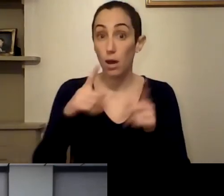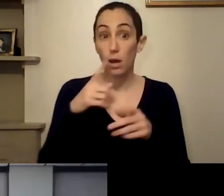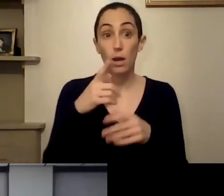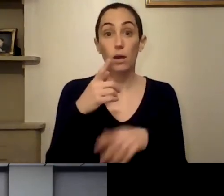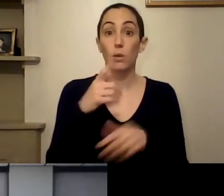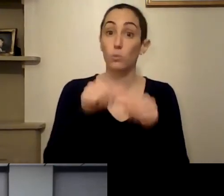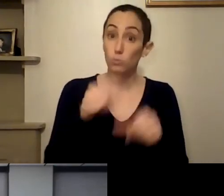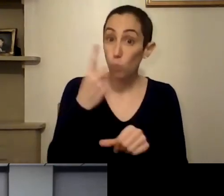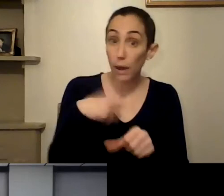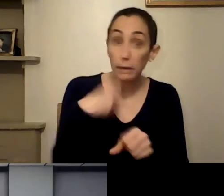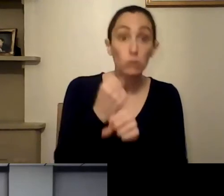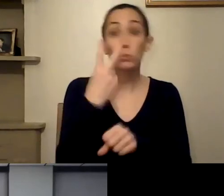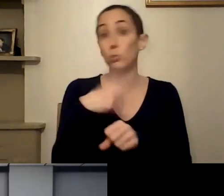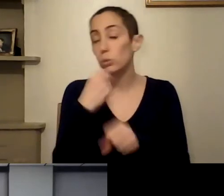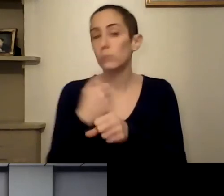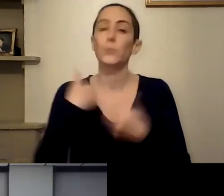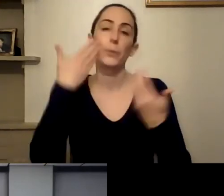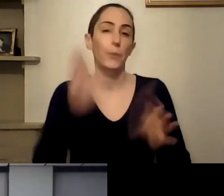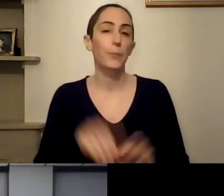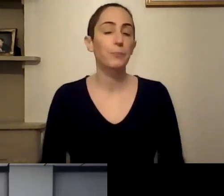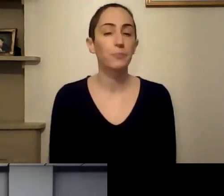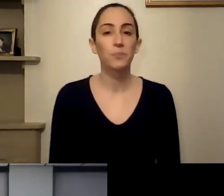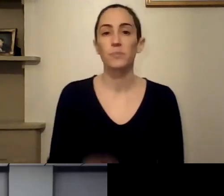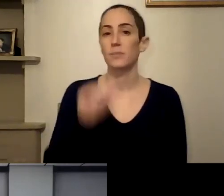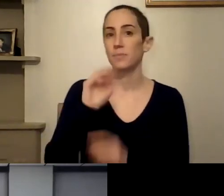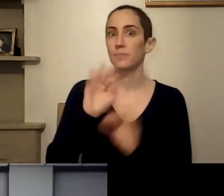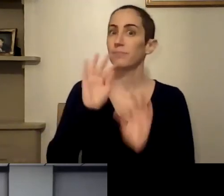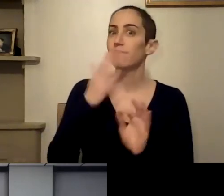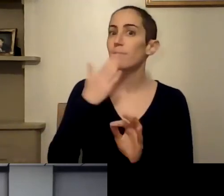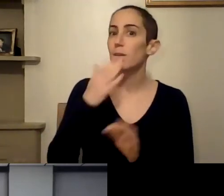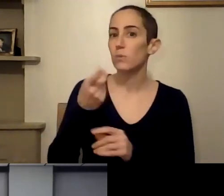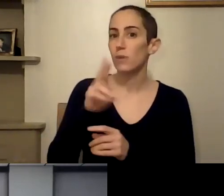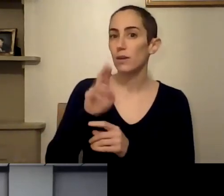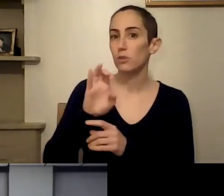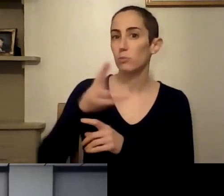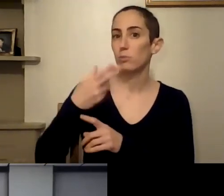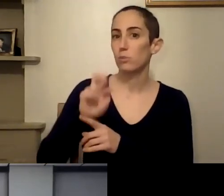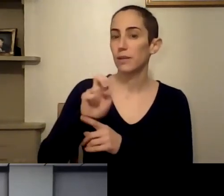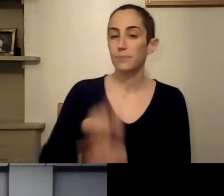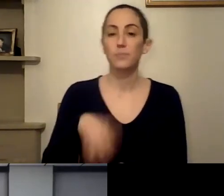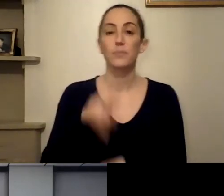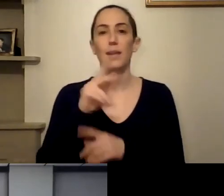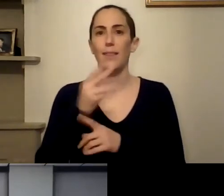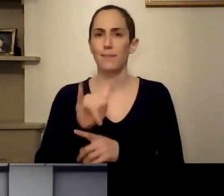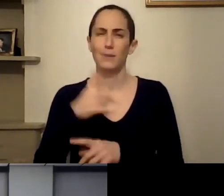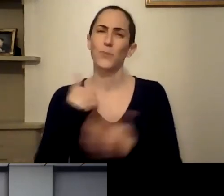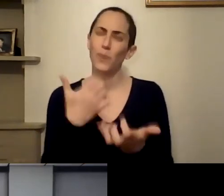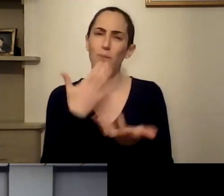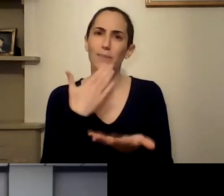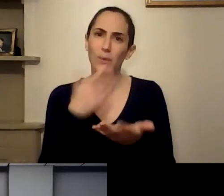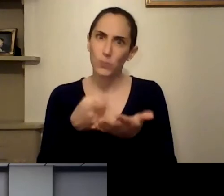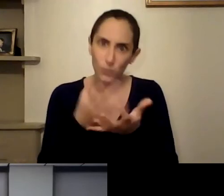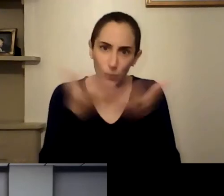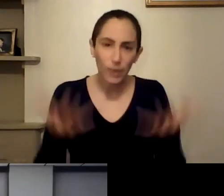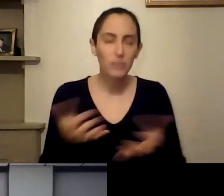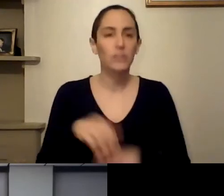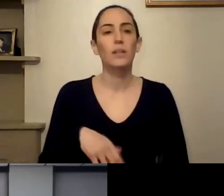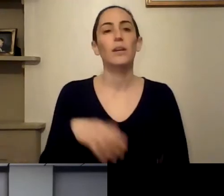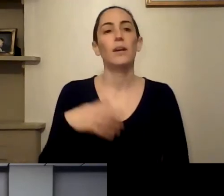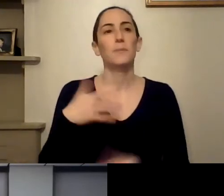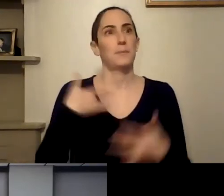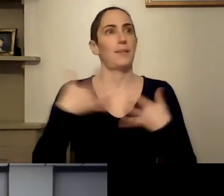Excellent. Thank you, Dr. Branch. Dr. Branch, we would really like to thank you. It's really exciting to have our